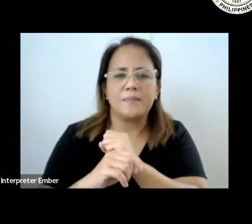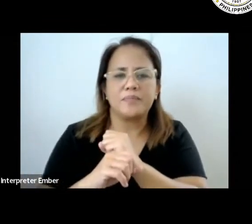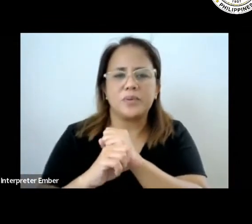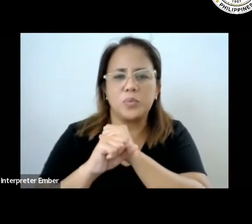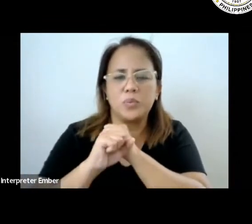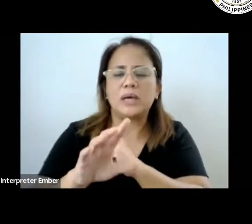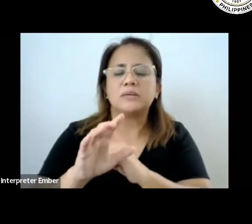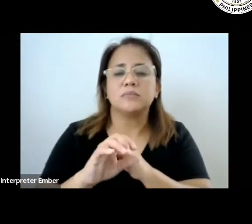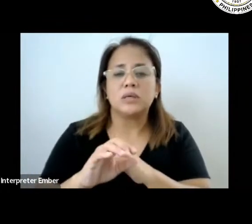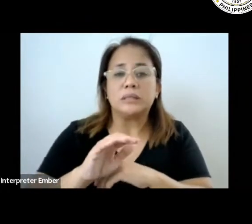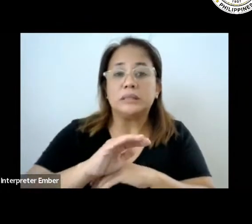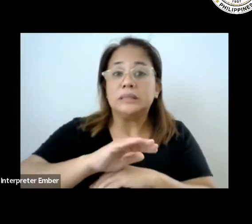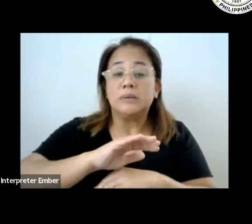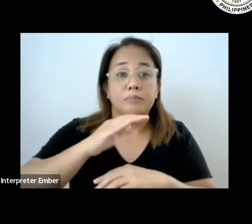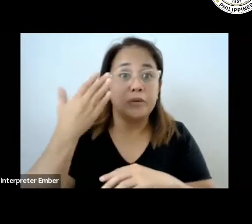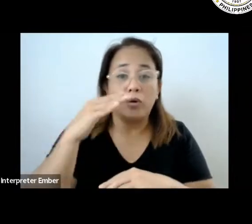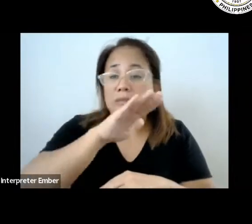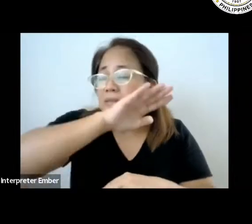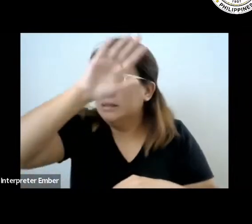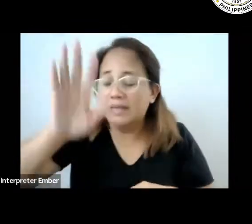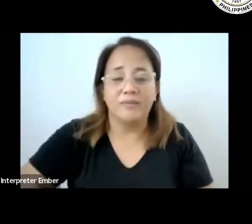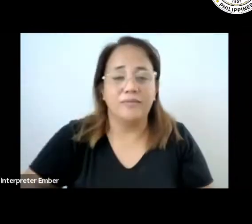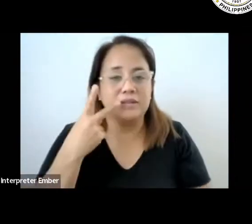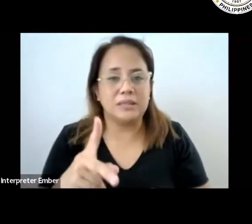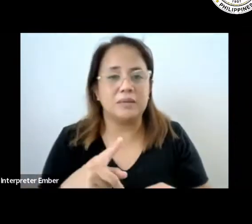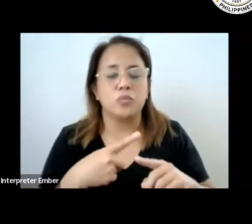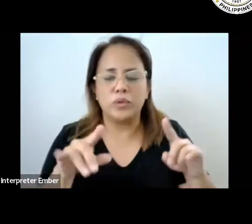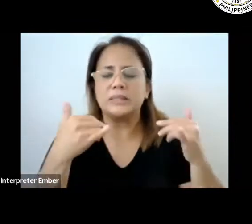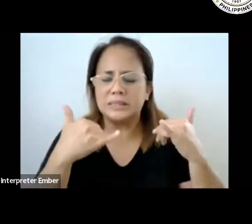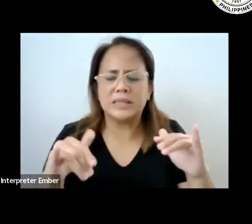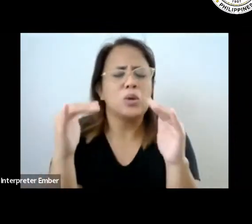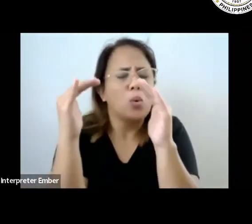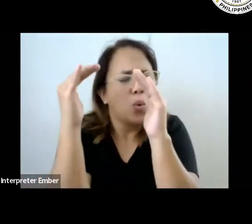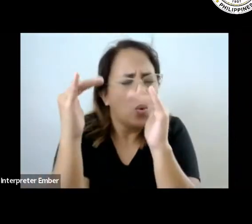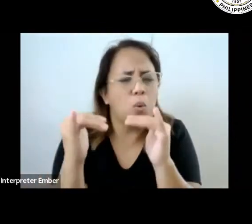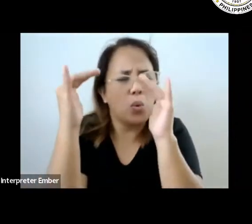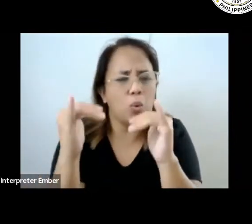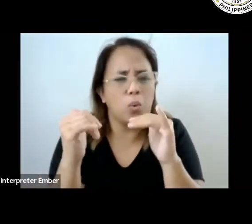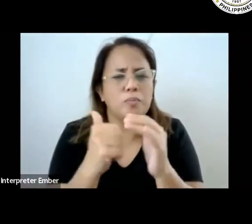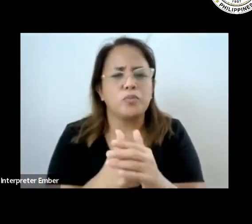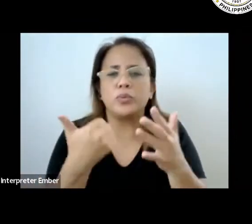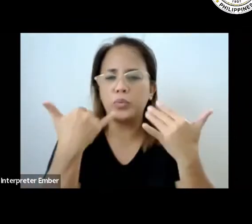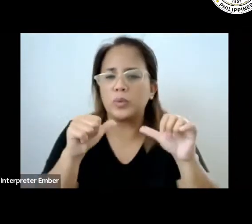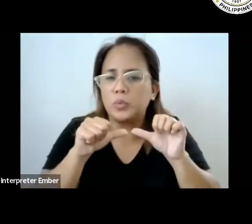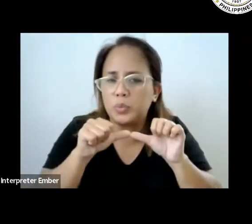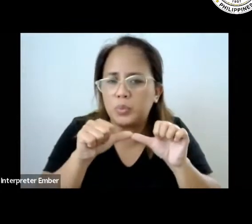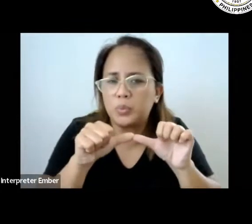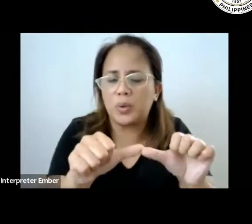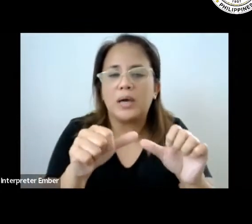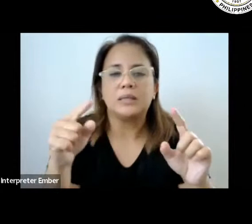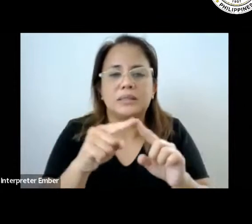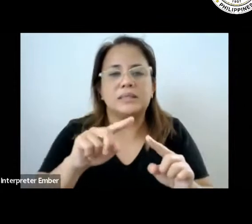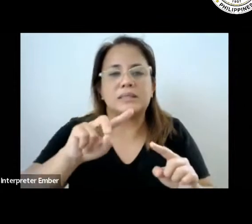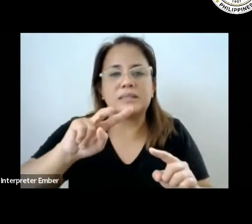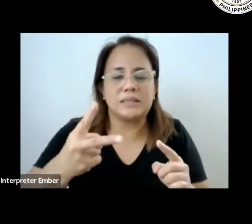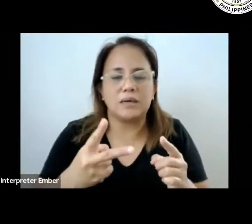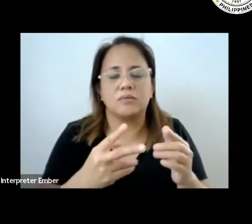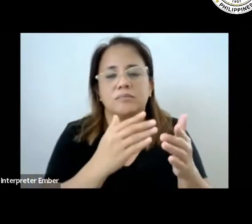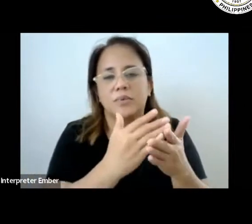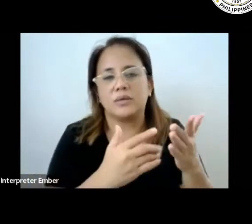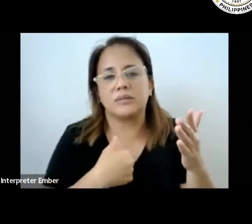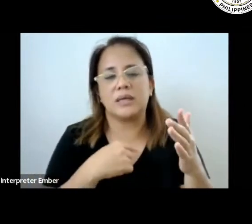as has never been seen before. We remain hopeful that it shall continue until the second dimension of the